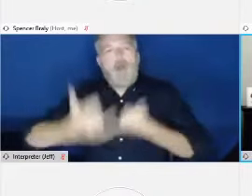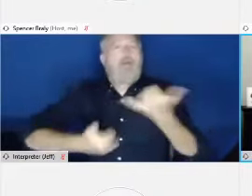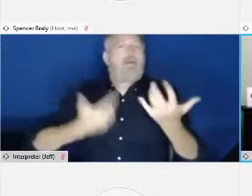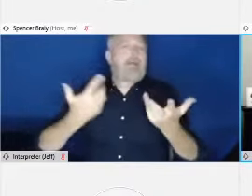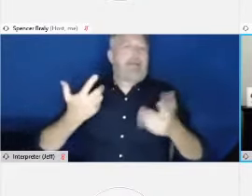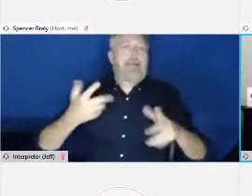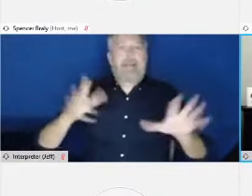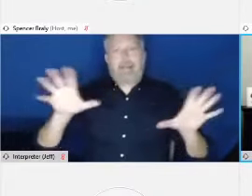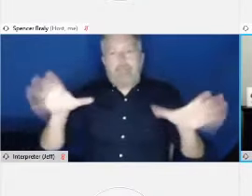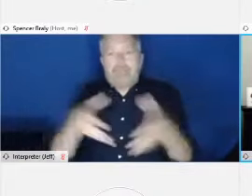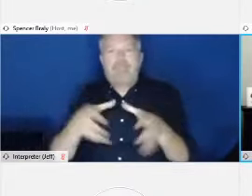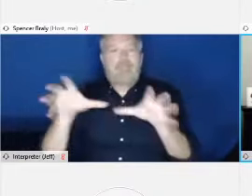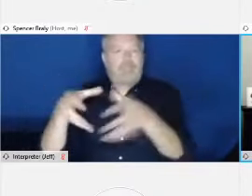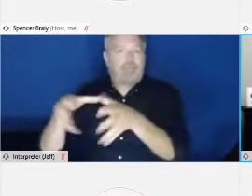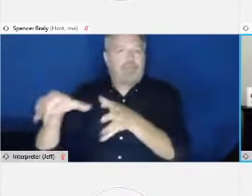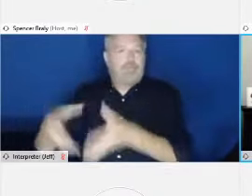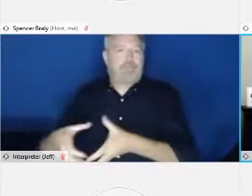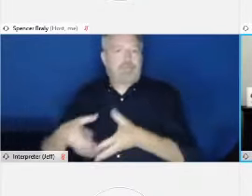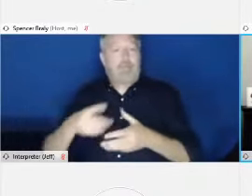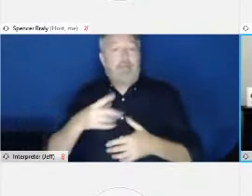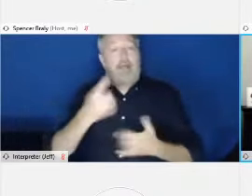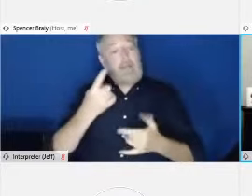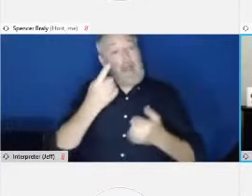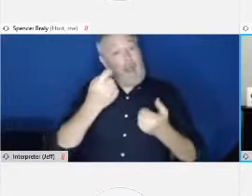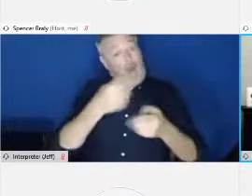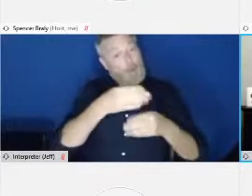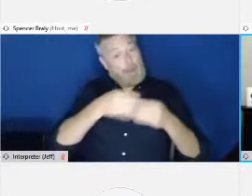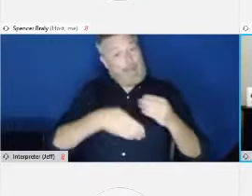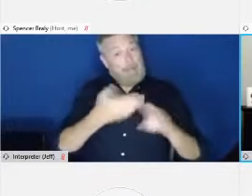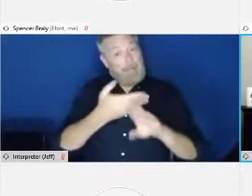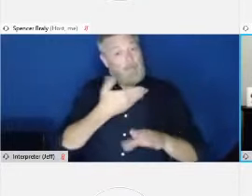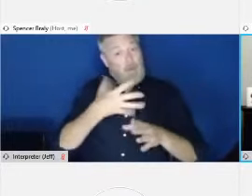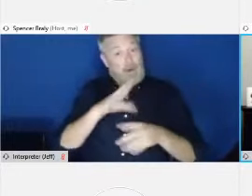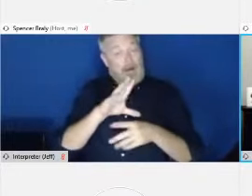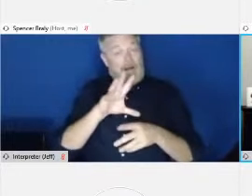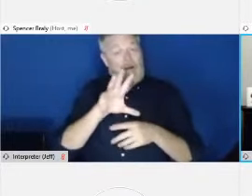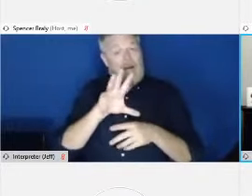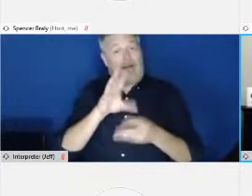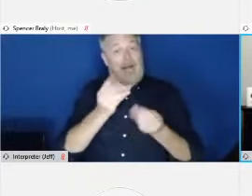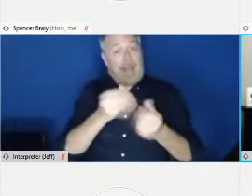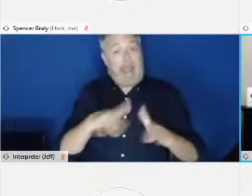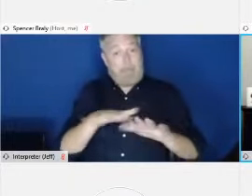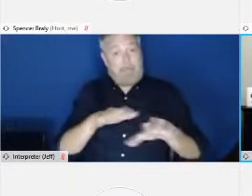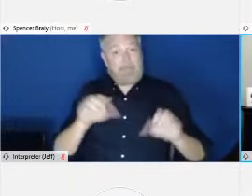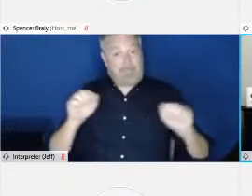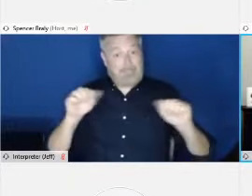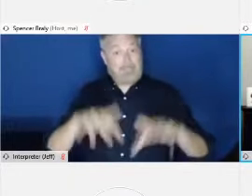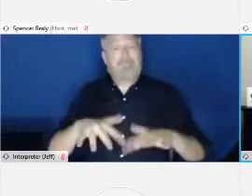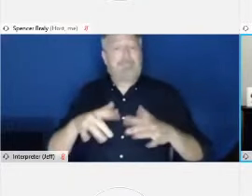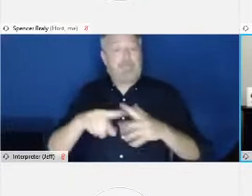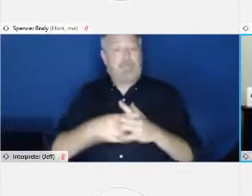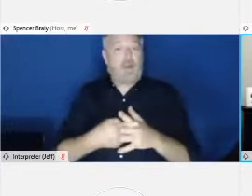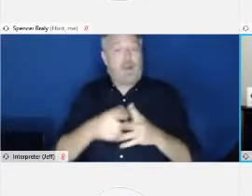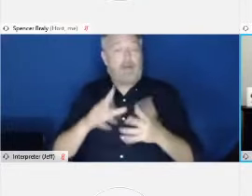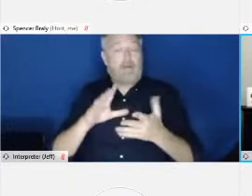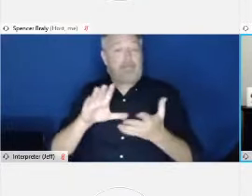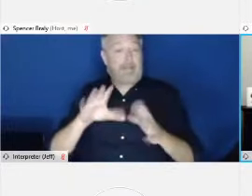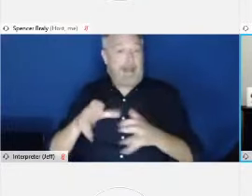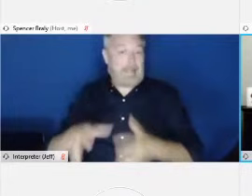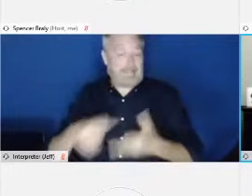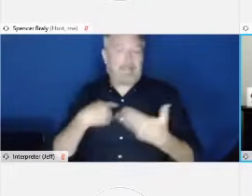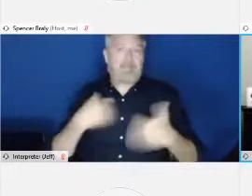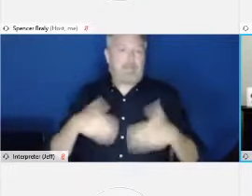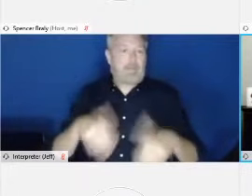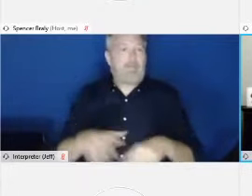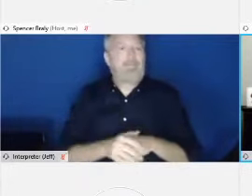occurred the weekend before campus. This has led to a notable increase in the number of tests performed